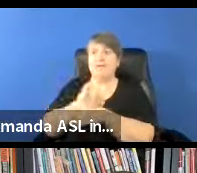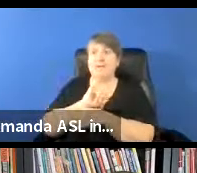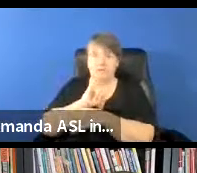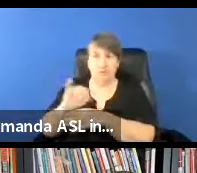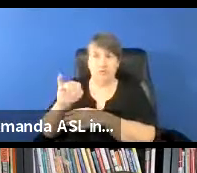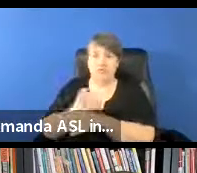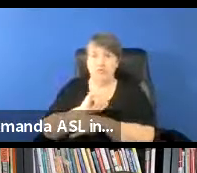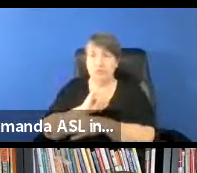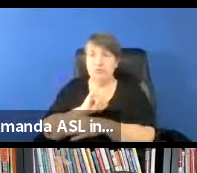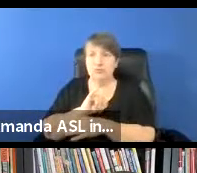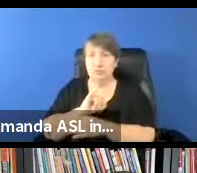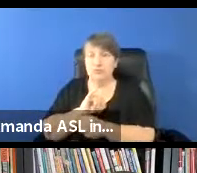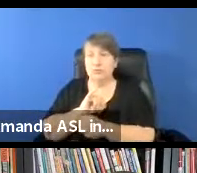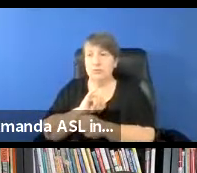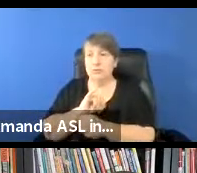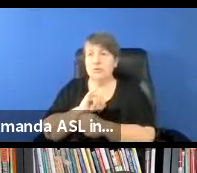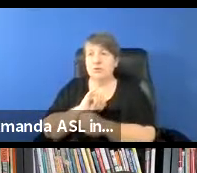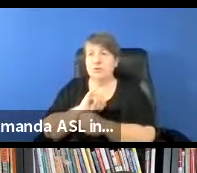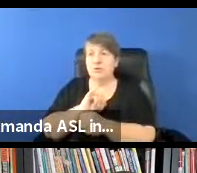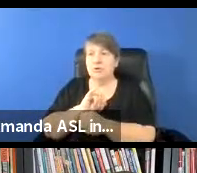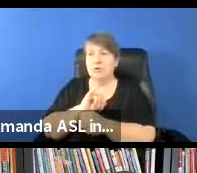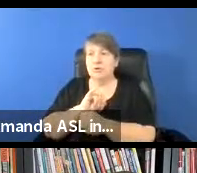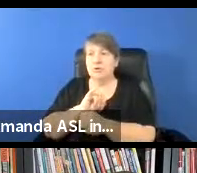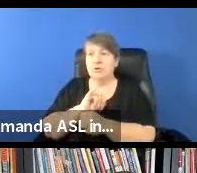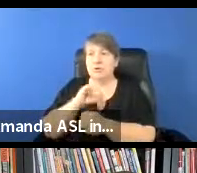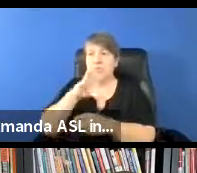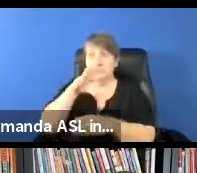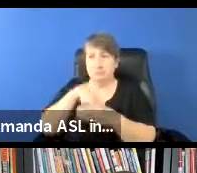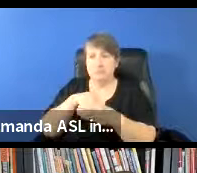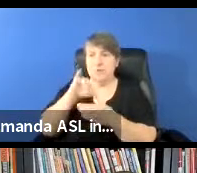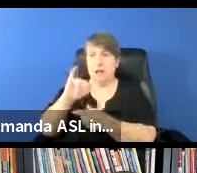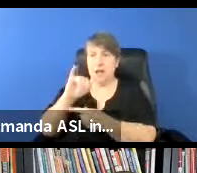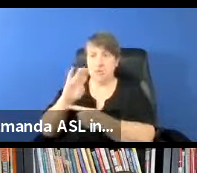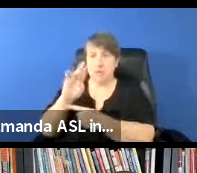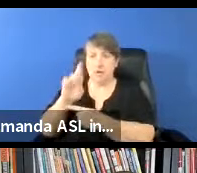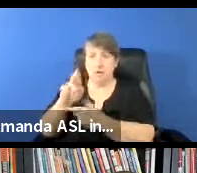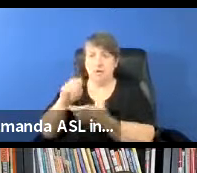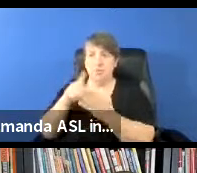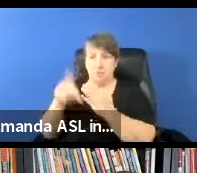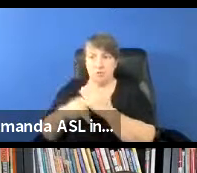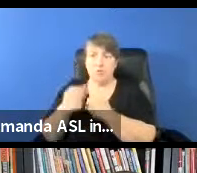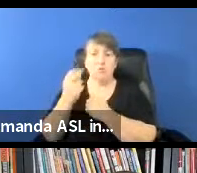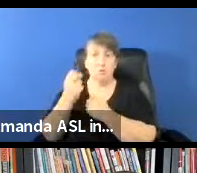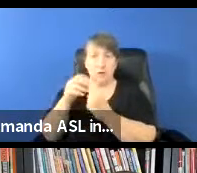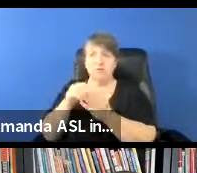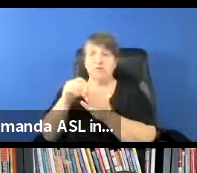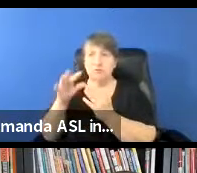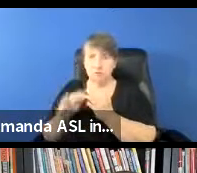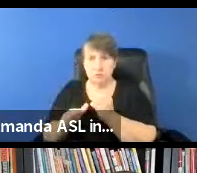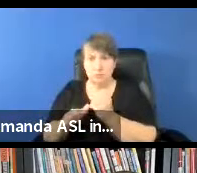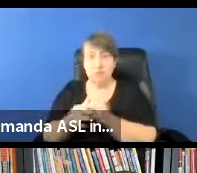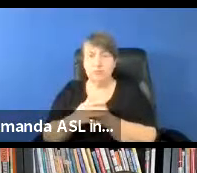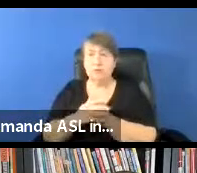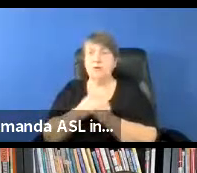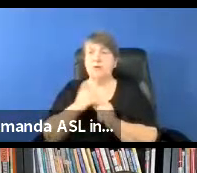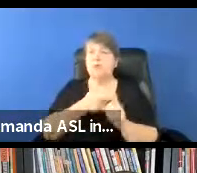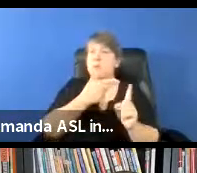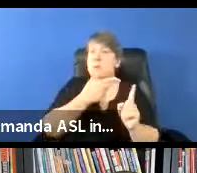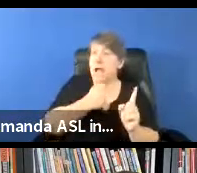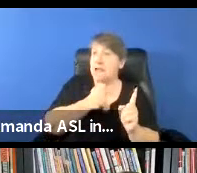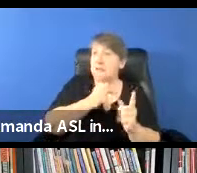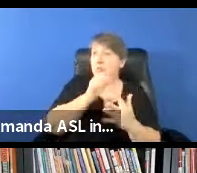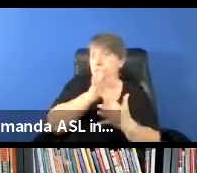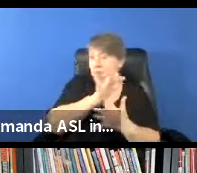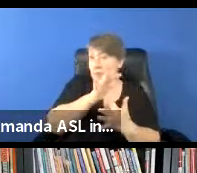interns to the IBR program, 12 students ranging from high school